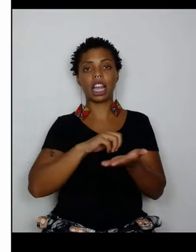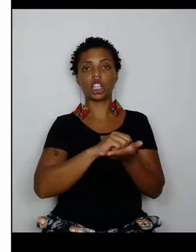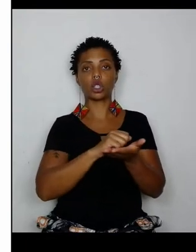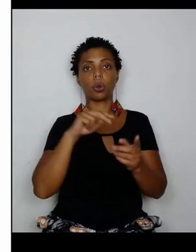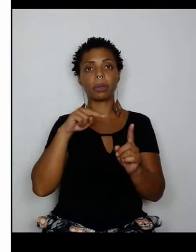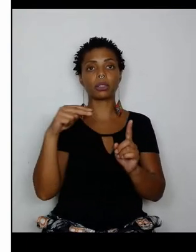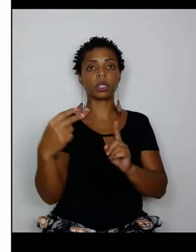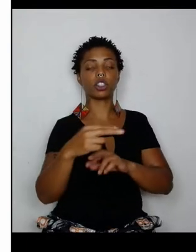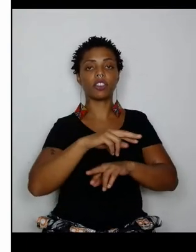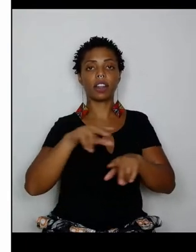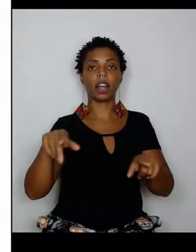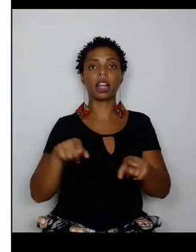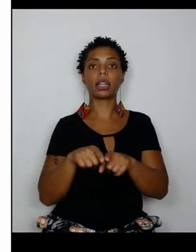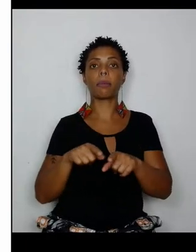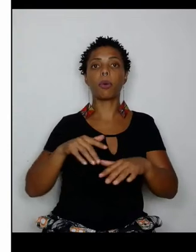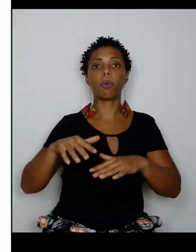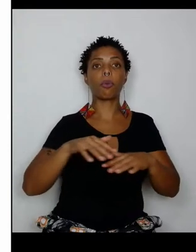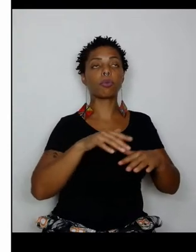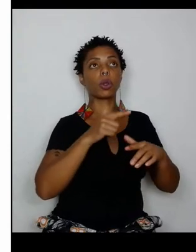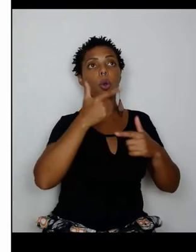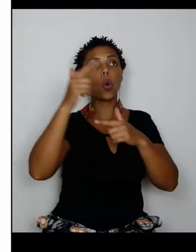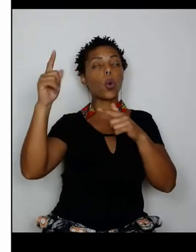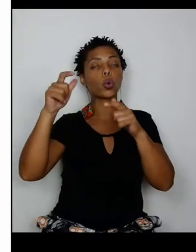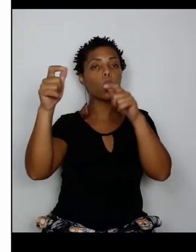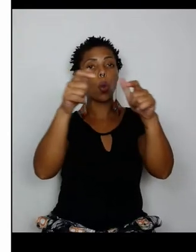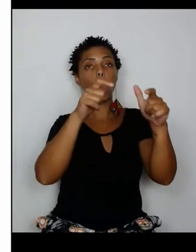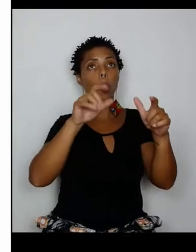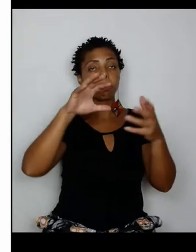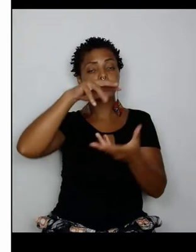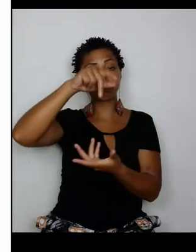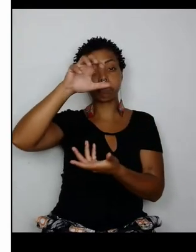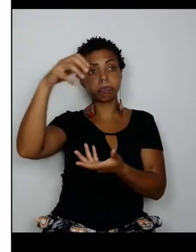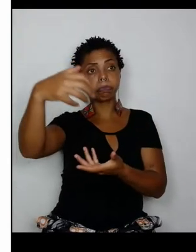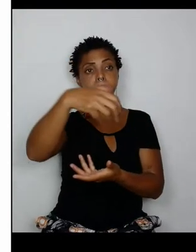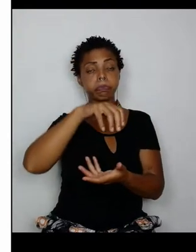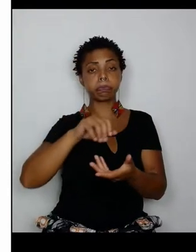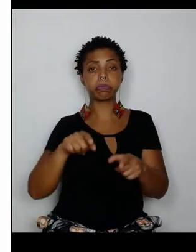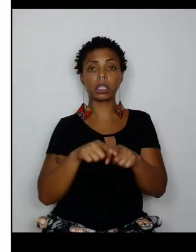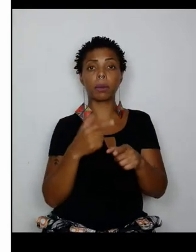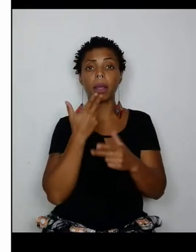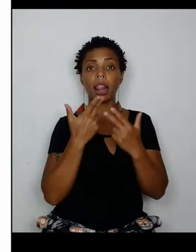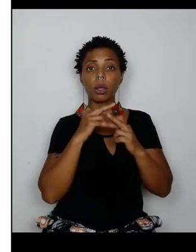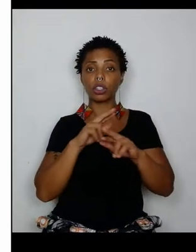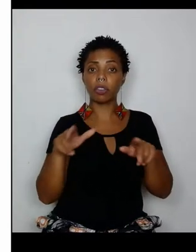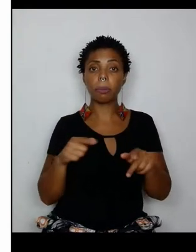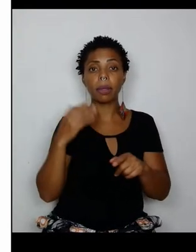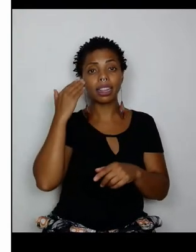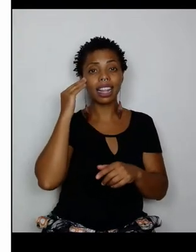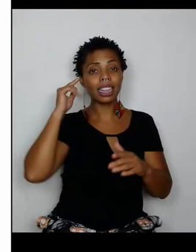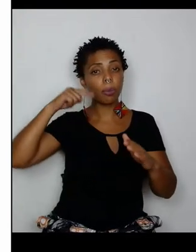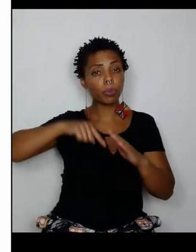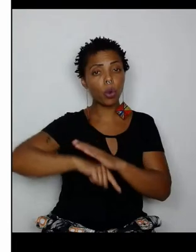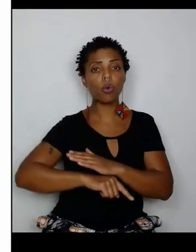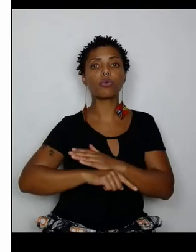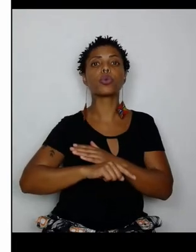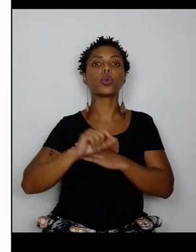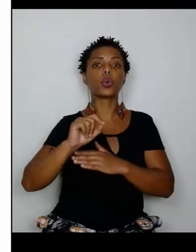the deepest understandings we have of the artist himself as well as the other subjects with whom he engaged